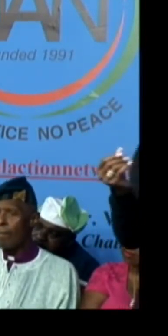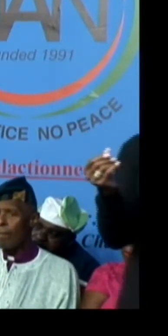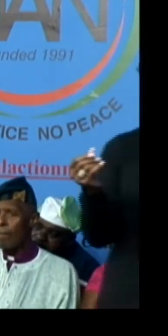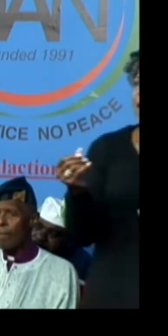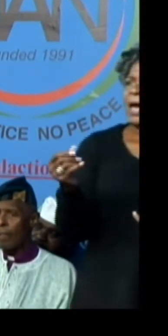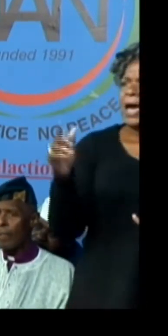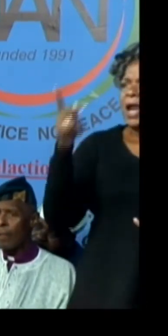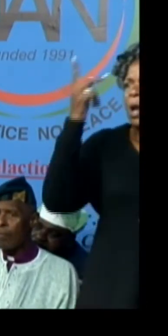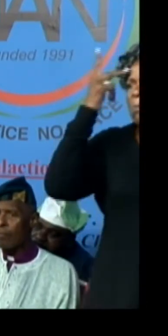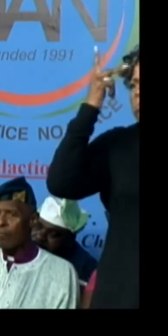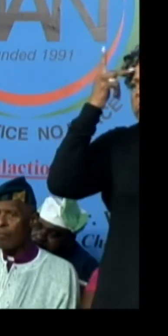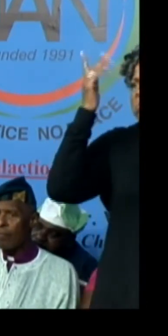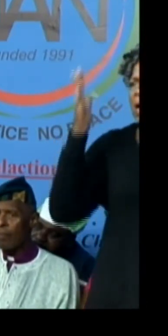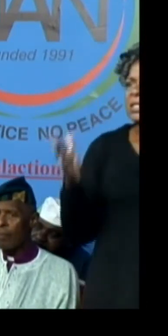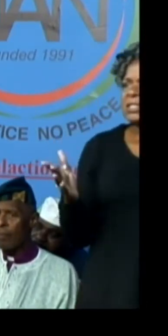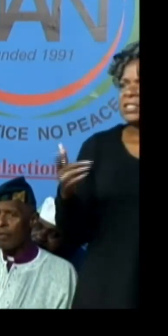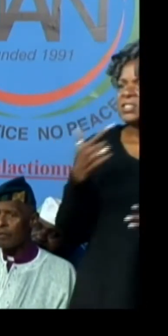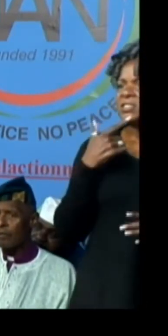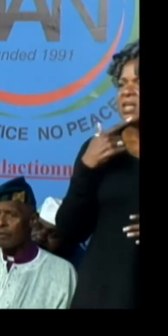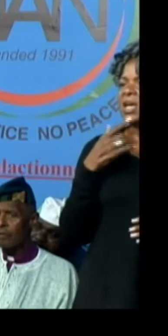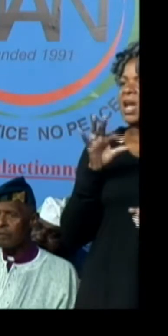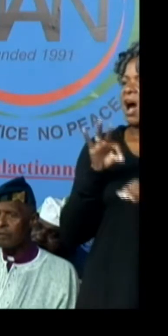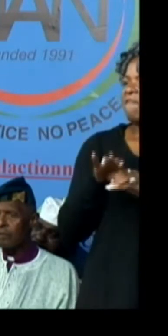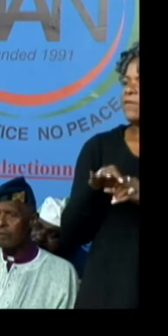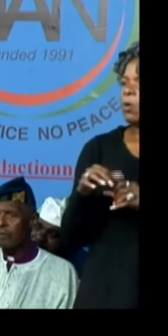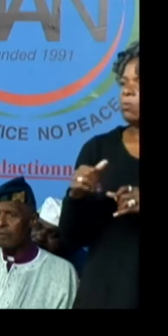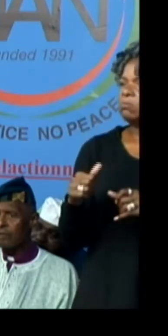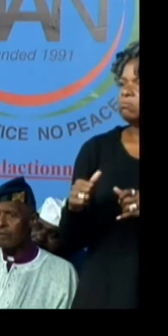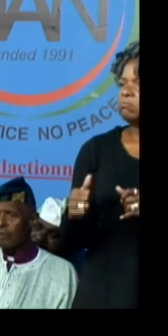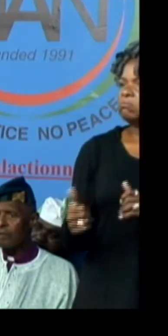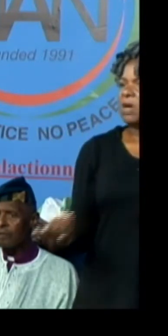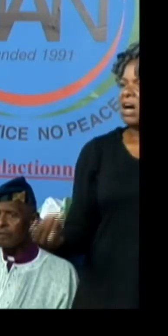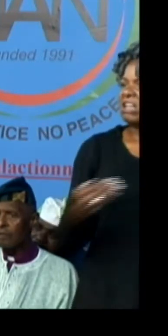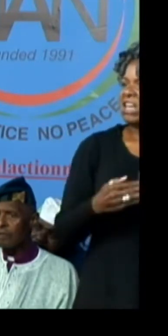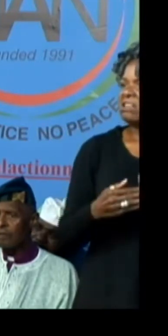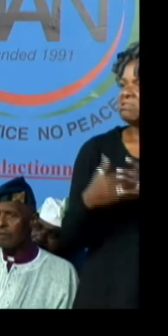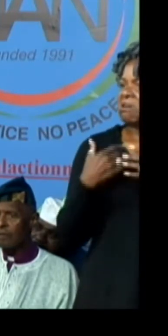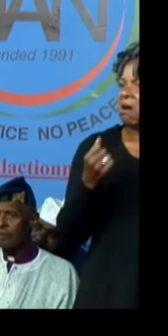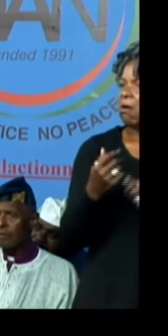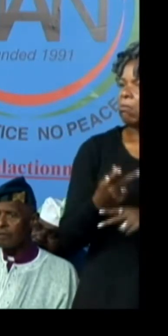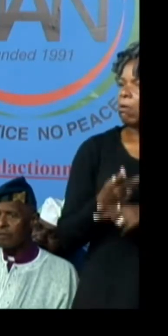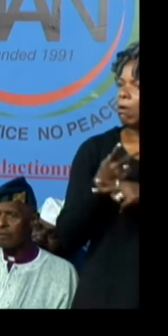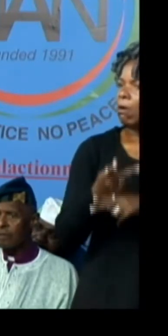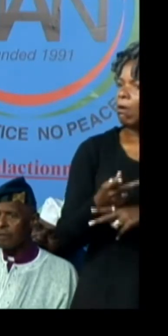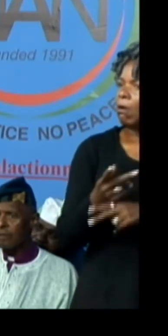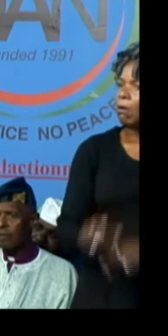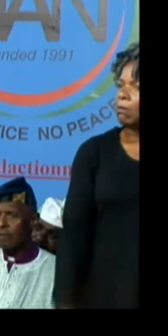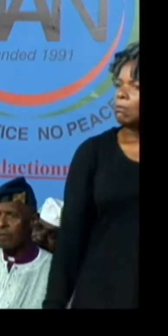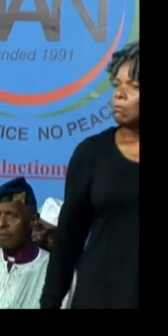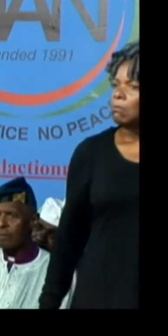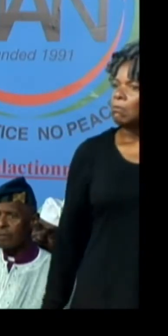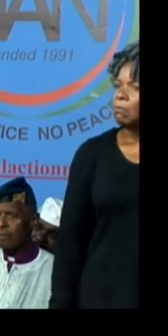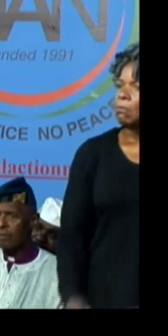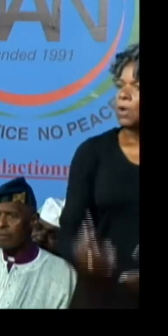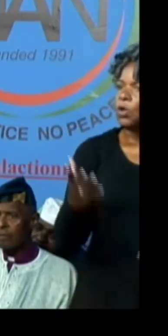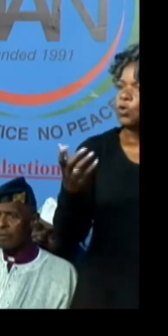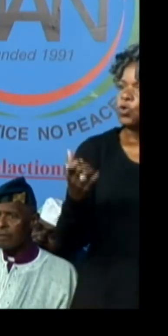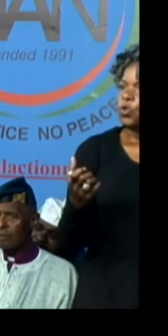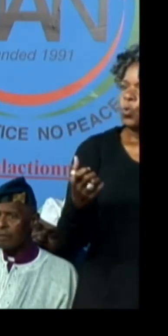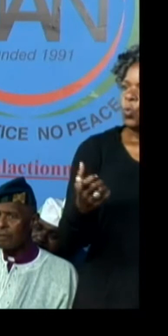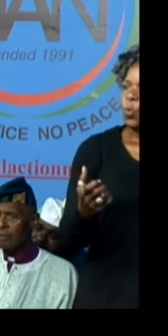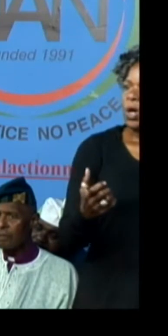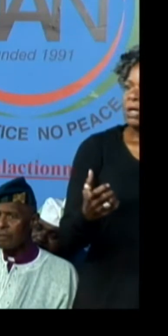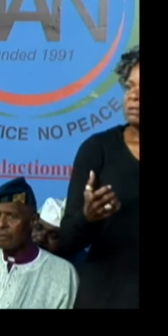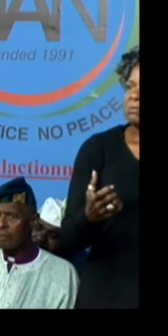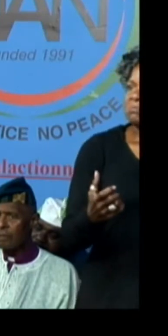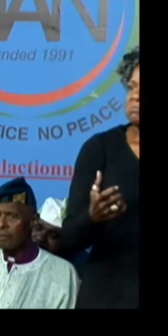cheap political points, you're going to snatch their health care and